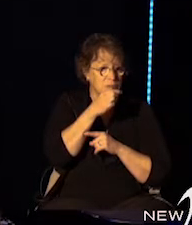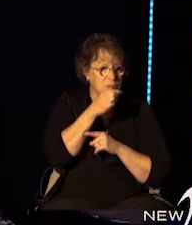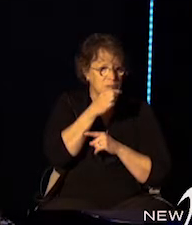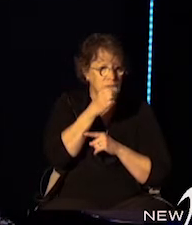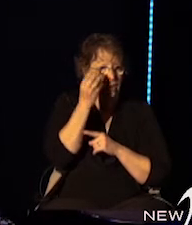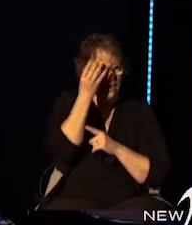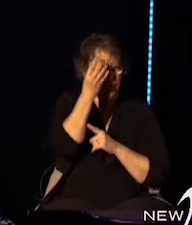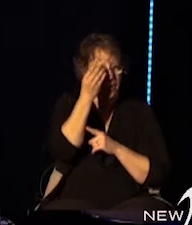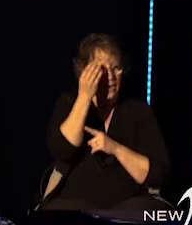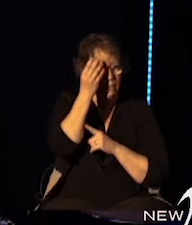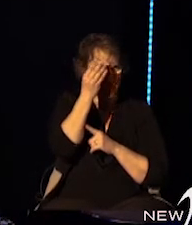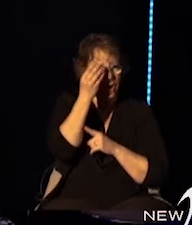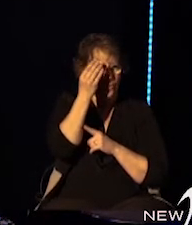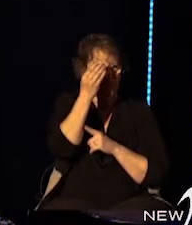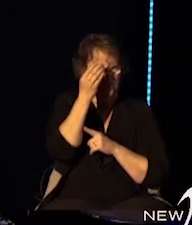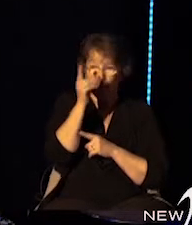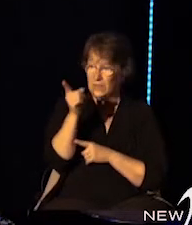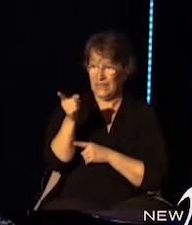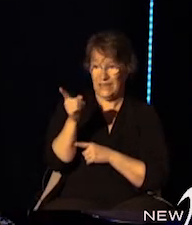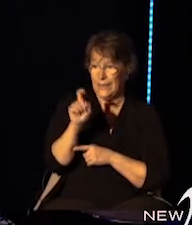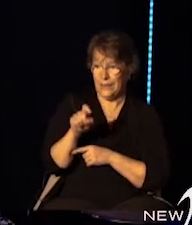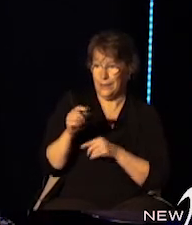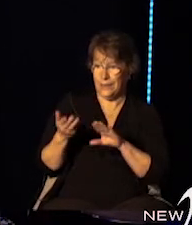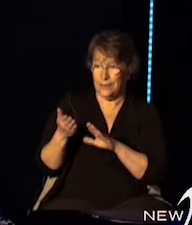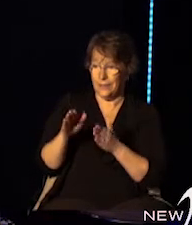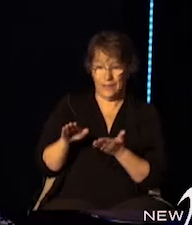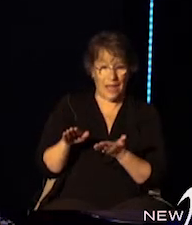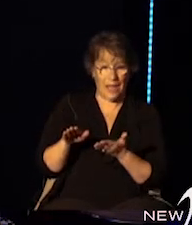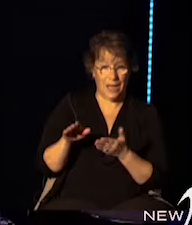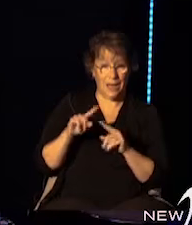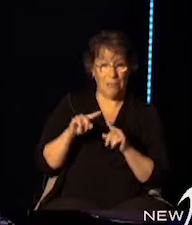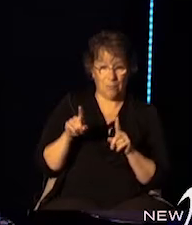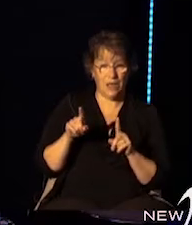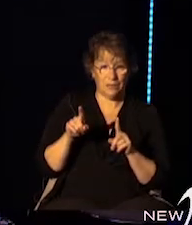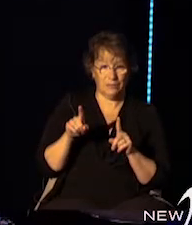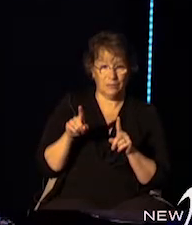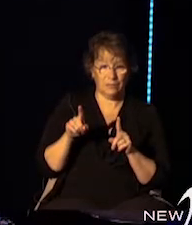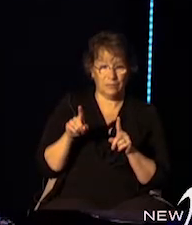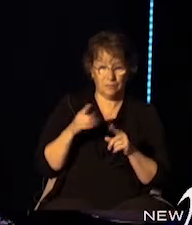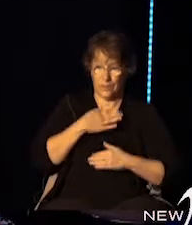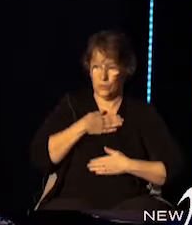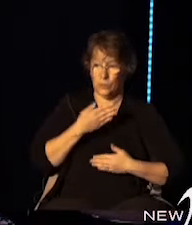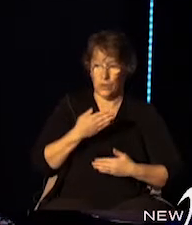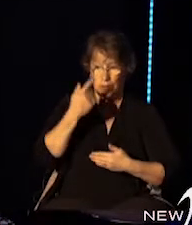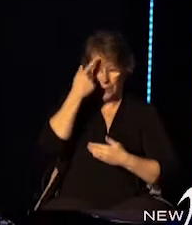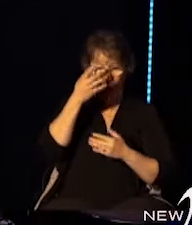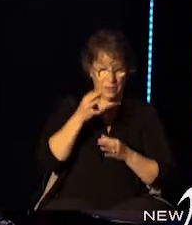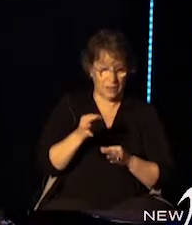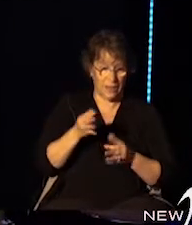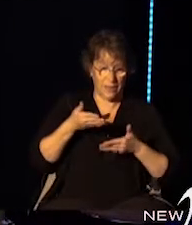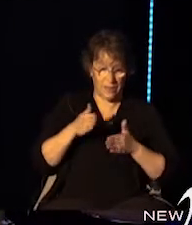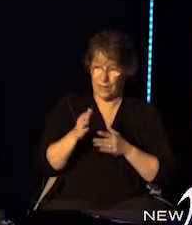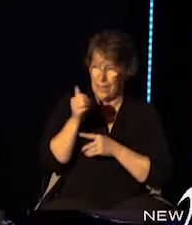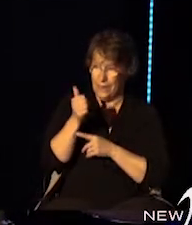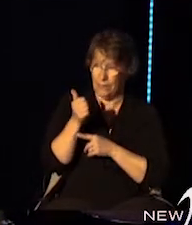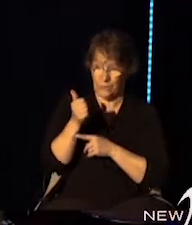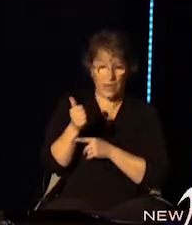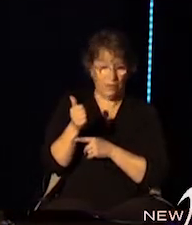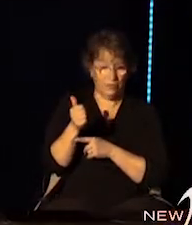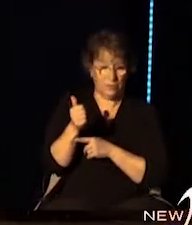consider the fact that he didn't have to, but he decided to allow himself to be poured